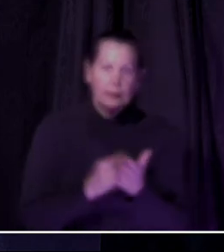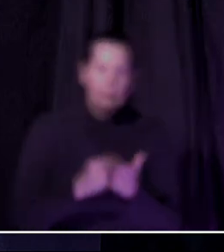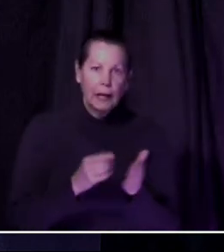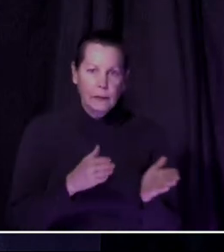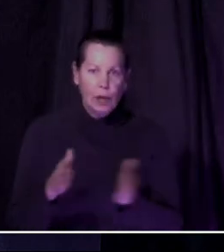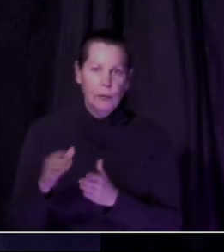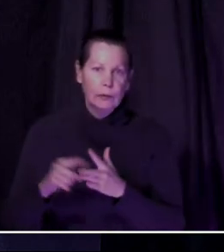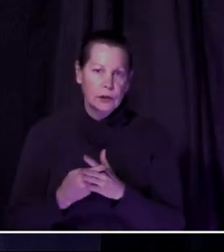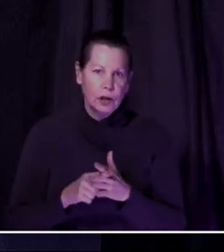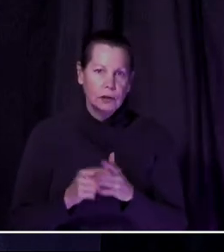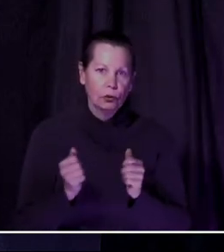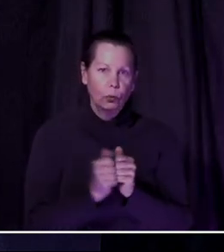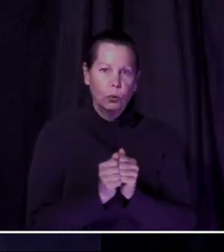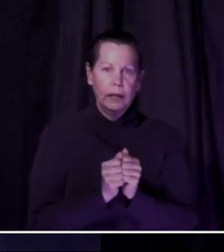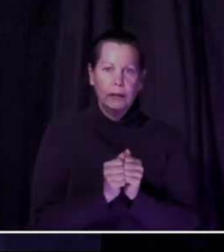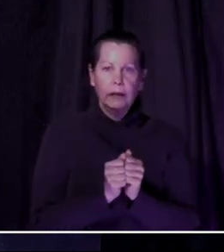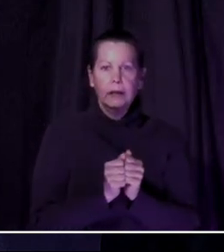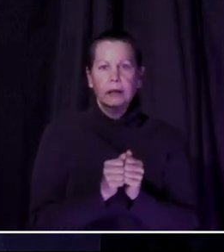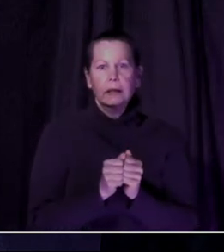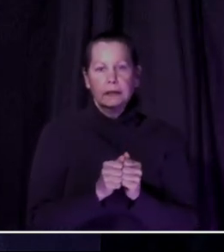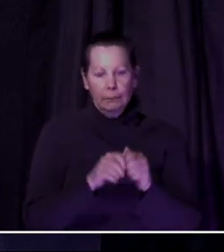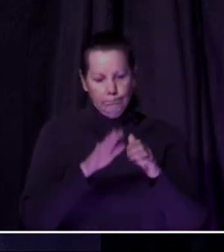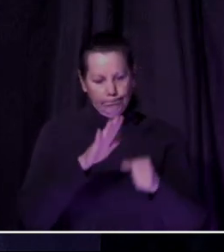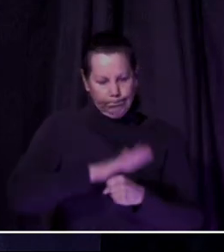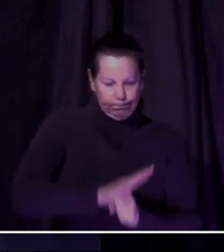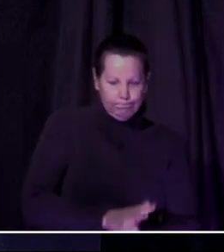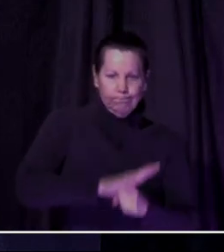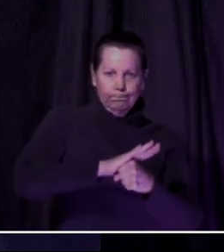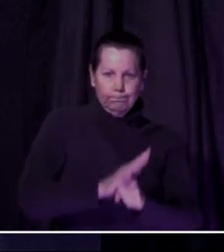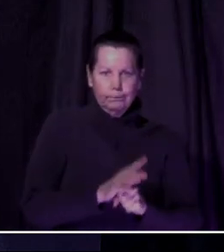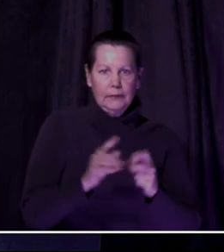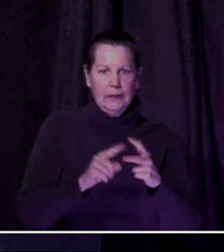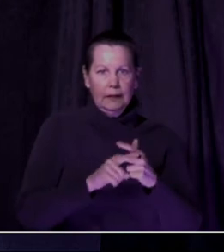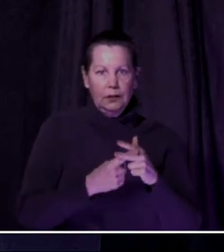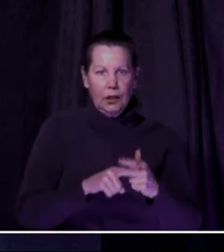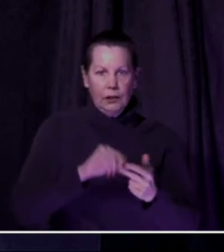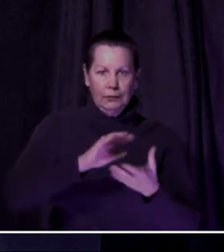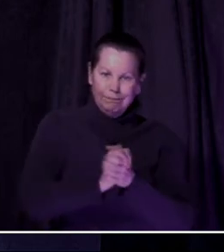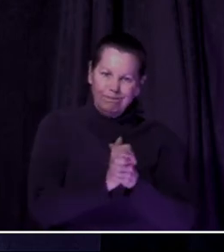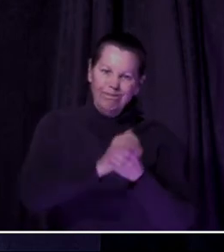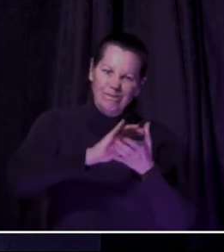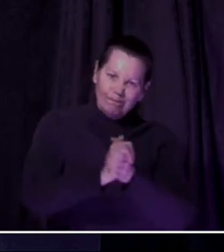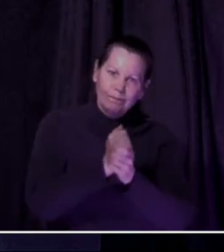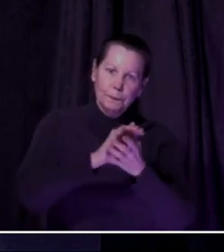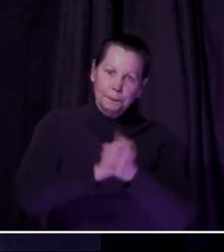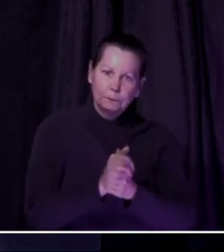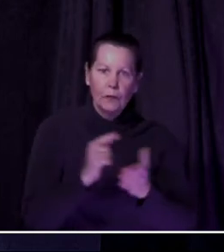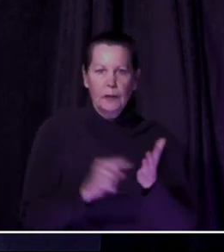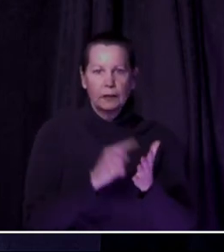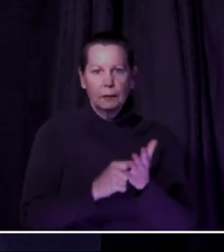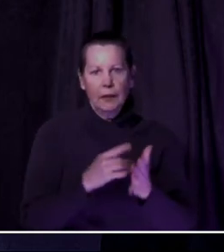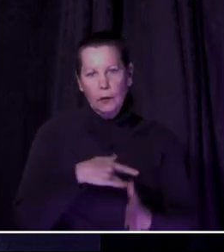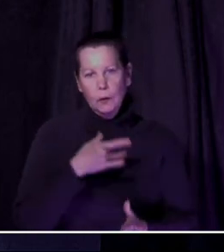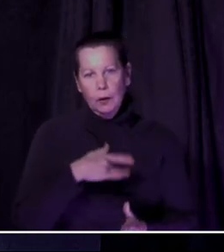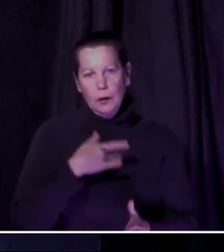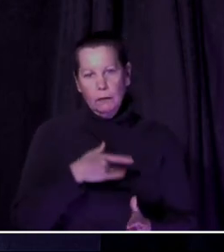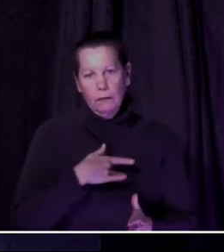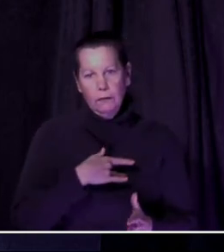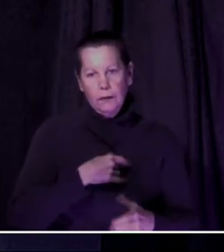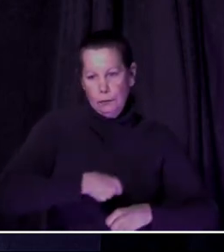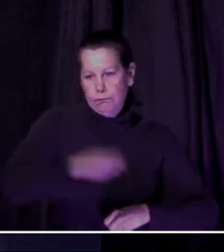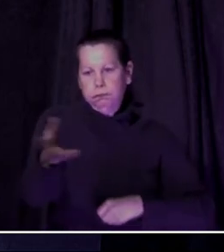preparation starts with some pressing. Sometimes it starts with some mashing. Sometimes we feel